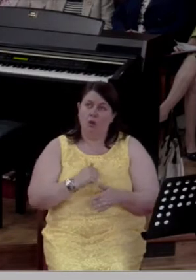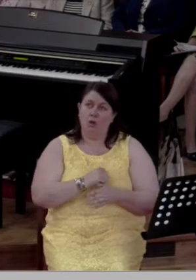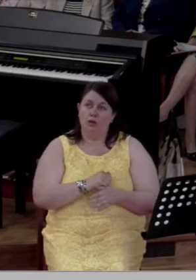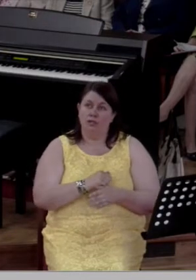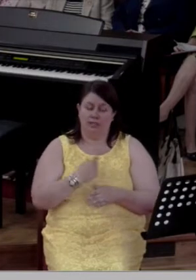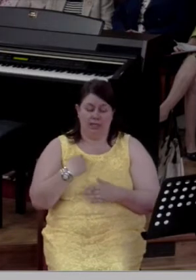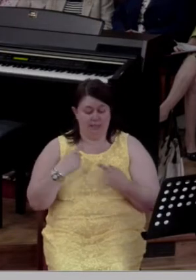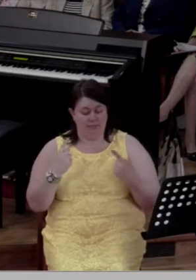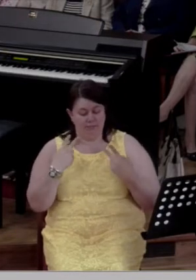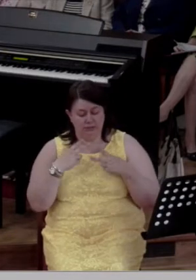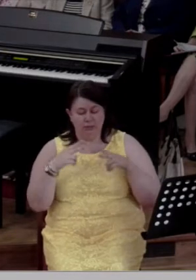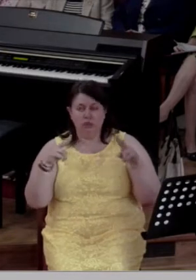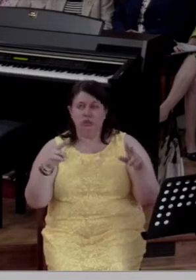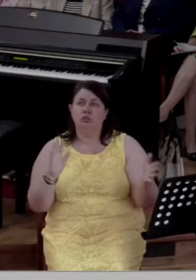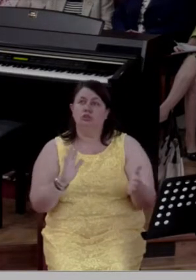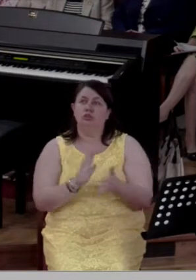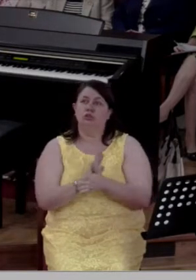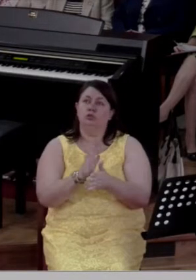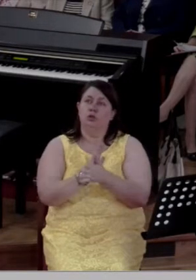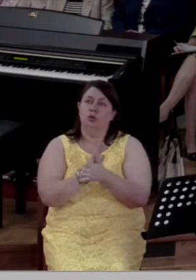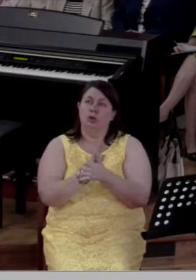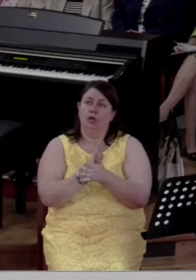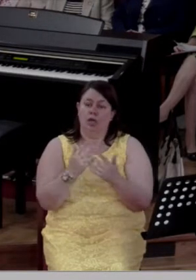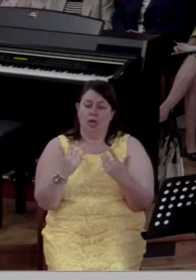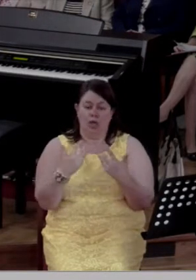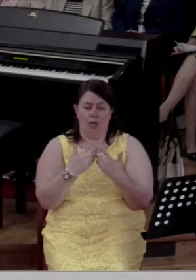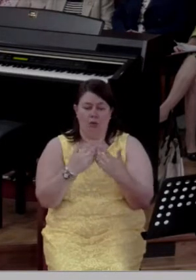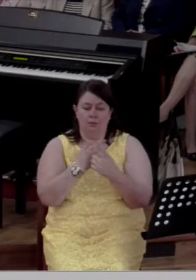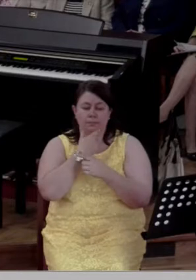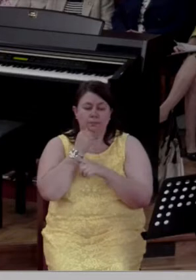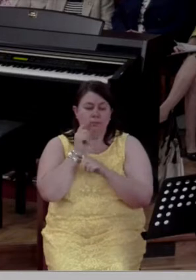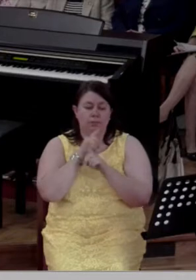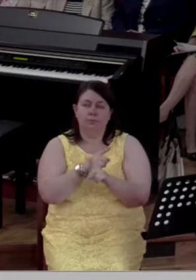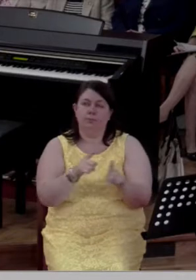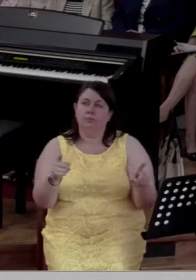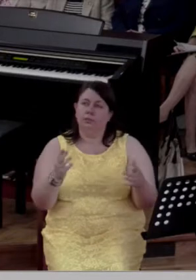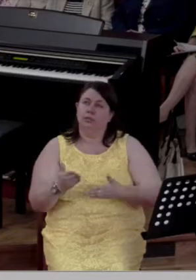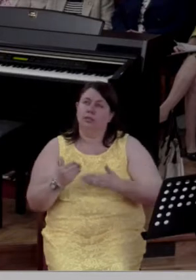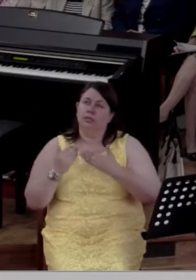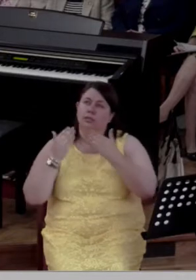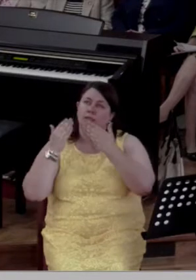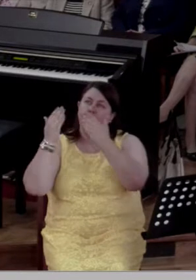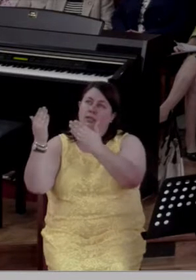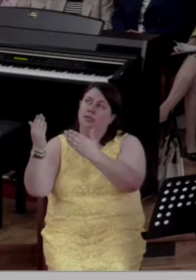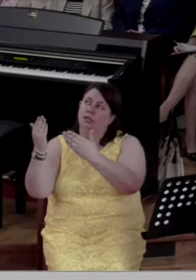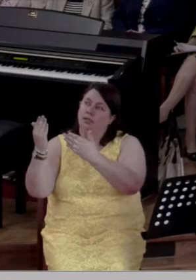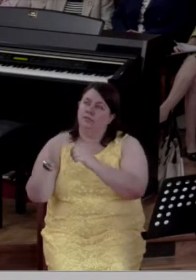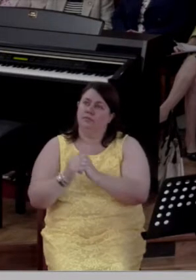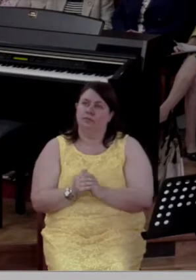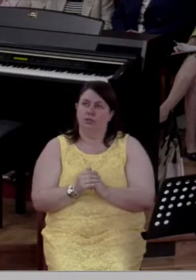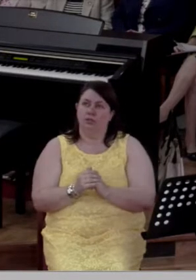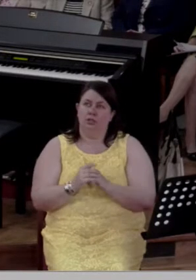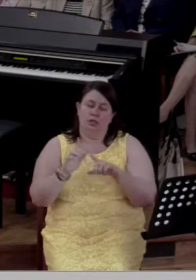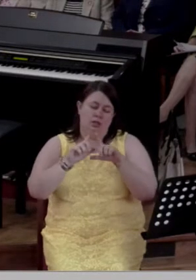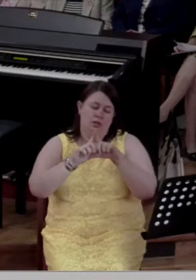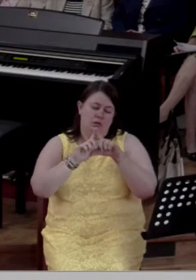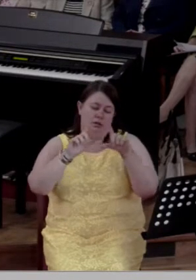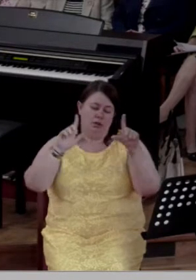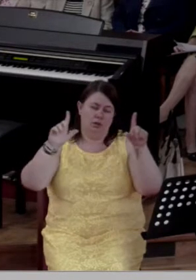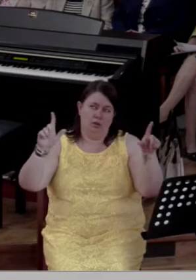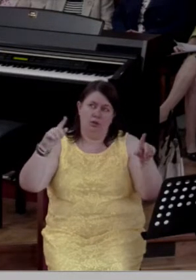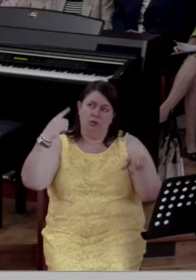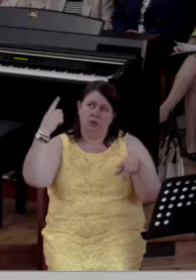with joy how willingly your people who are here have given to you. Lord, the God of our